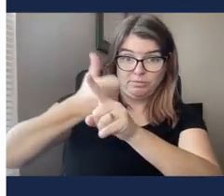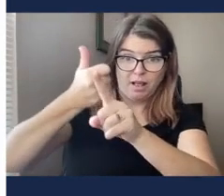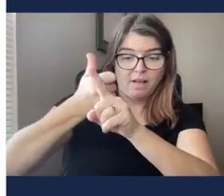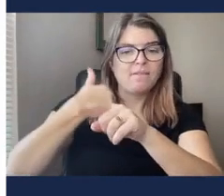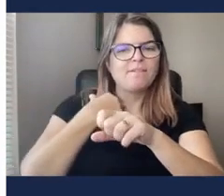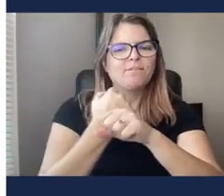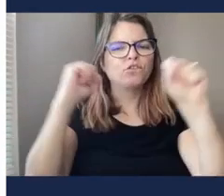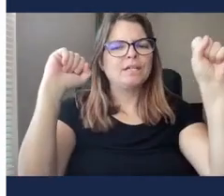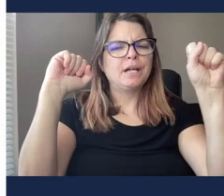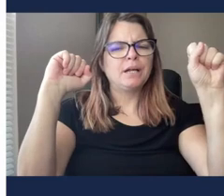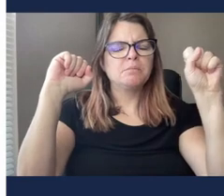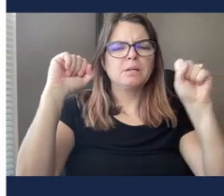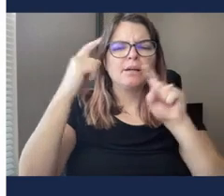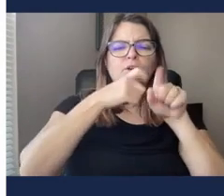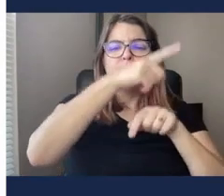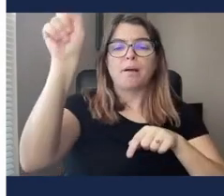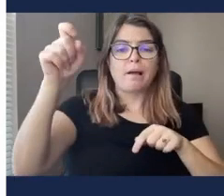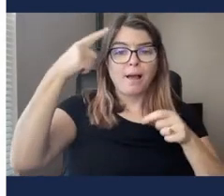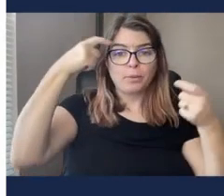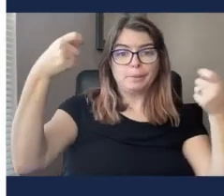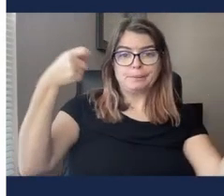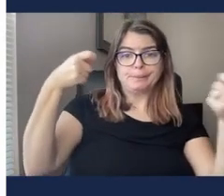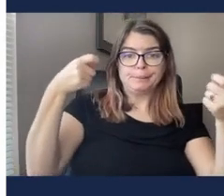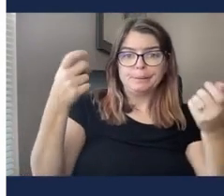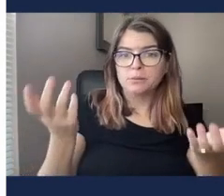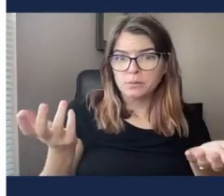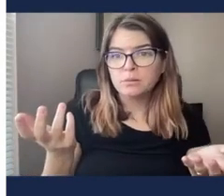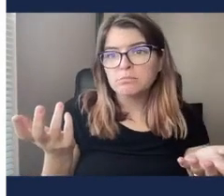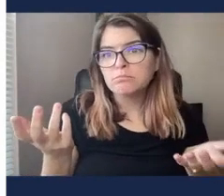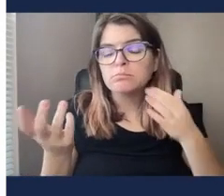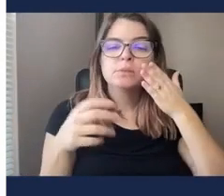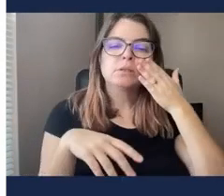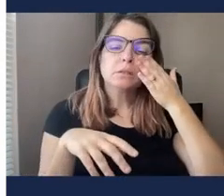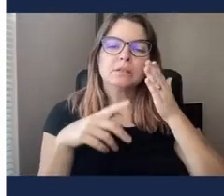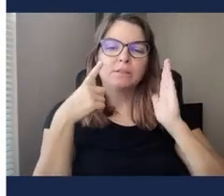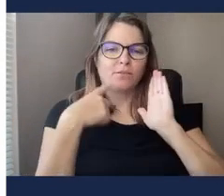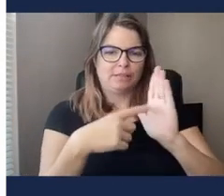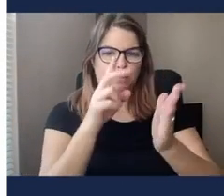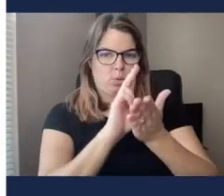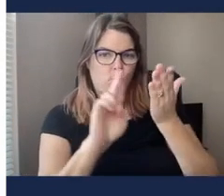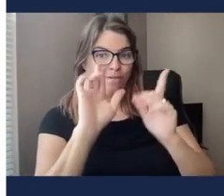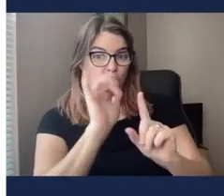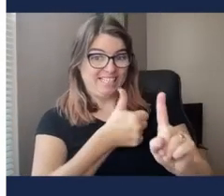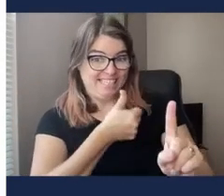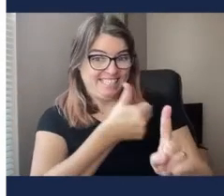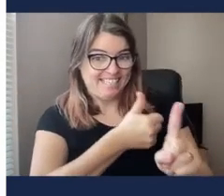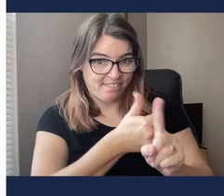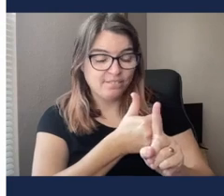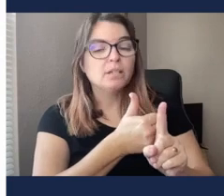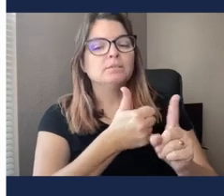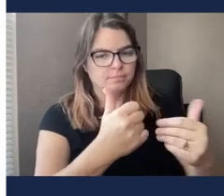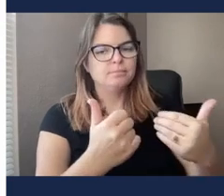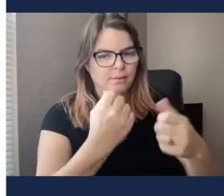other government entities. That is, the university itself has the freedom